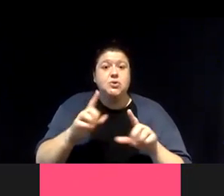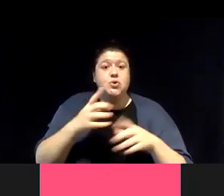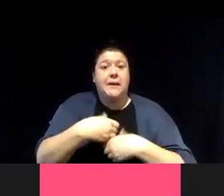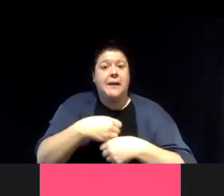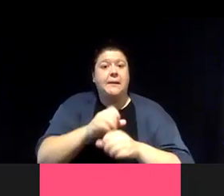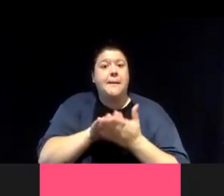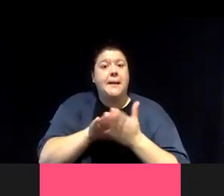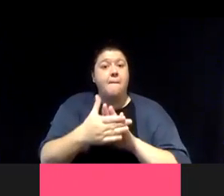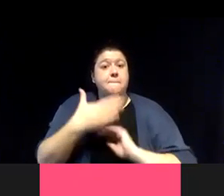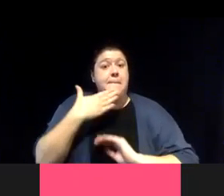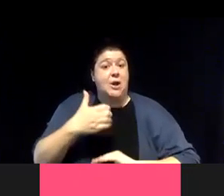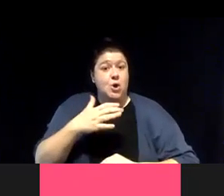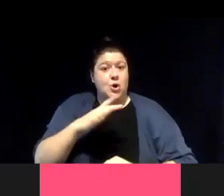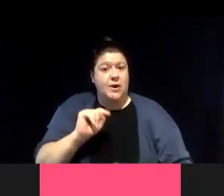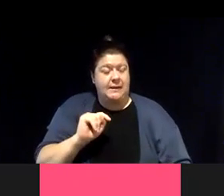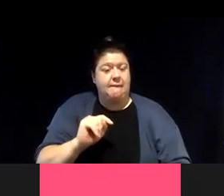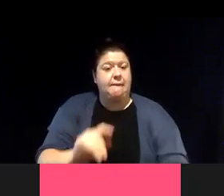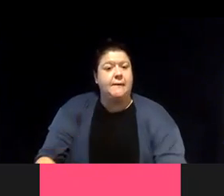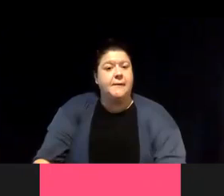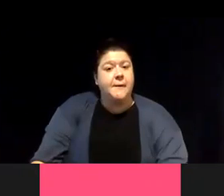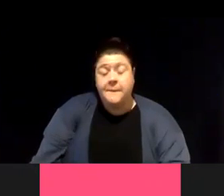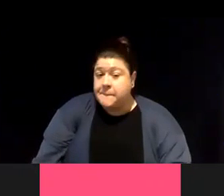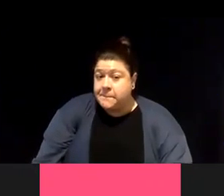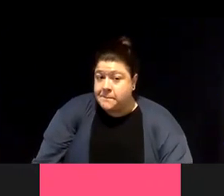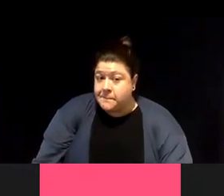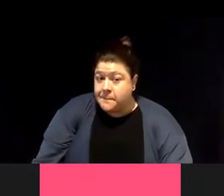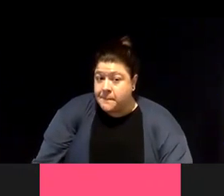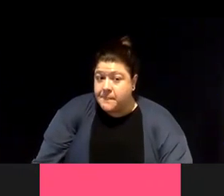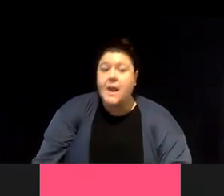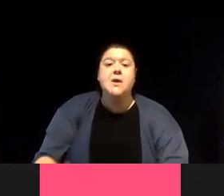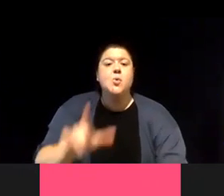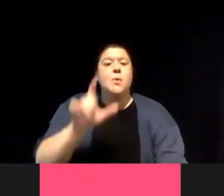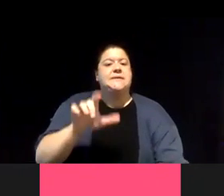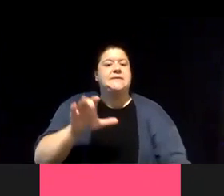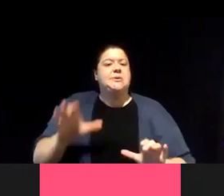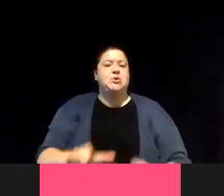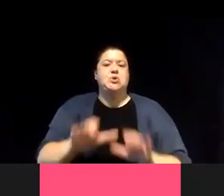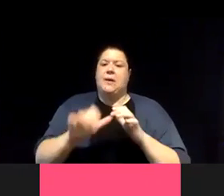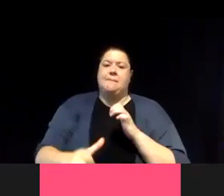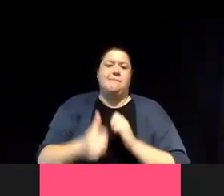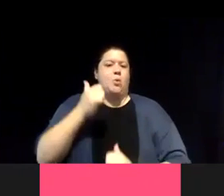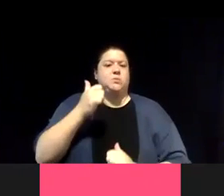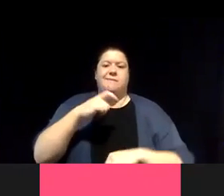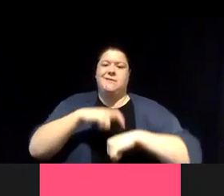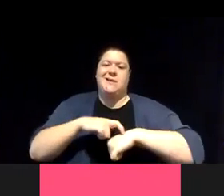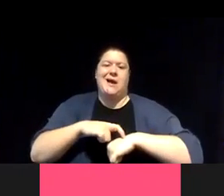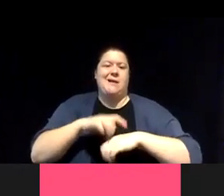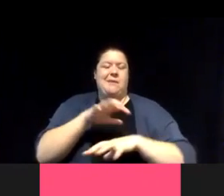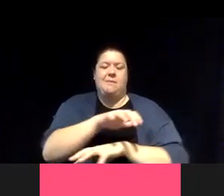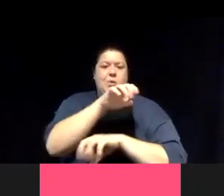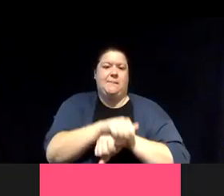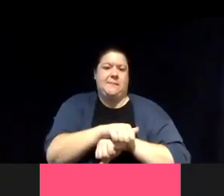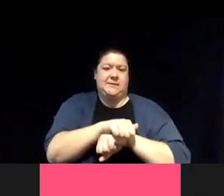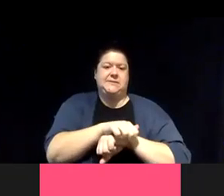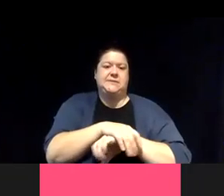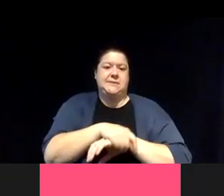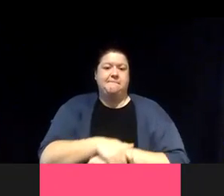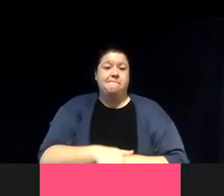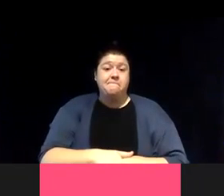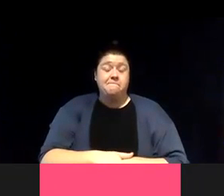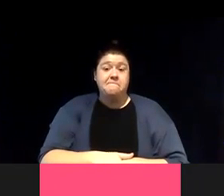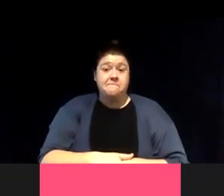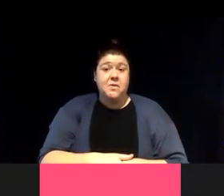it, because it's what you're going to be doing mostly in appointments. Okay, there are times when you will be asked to